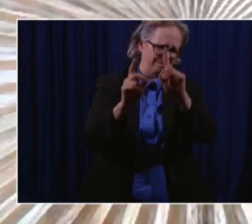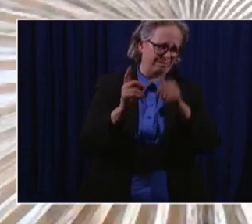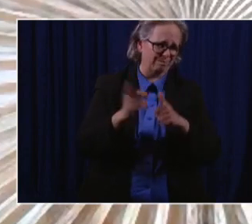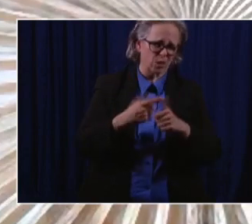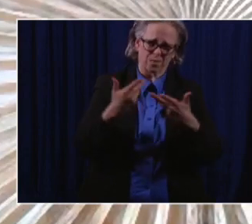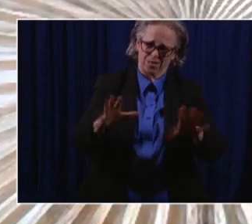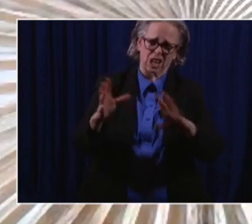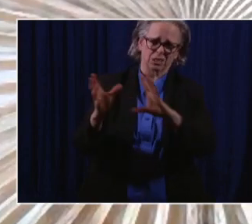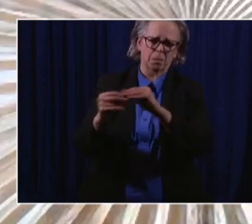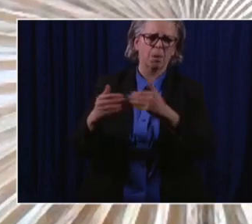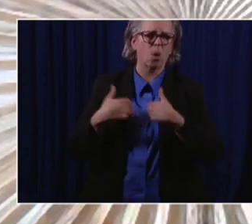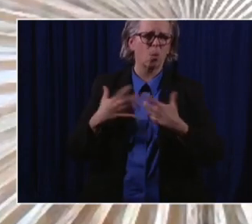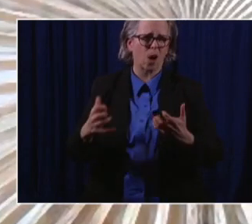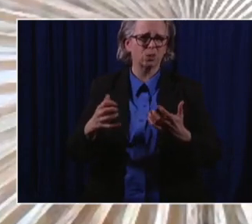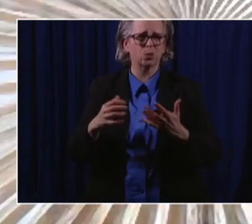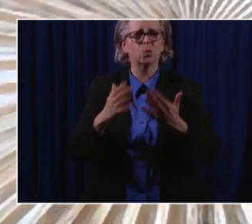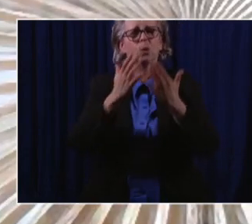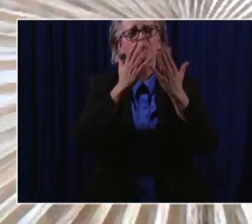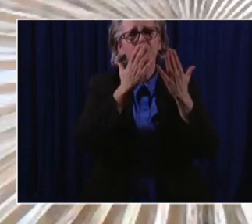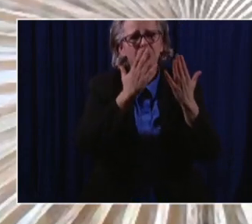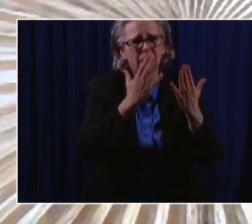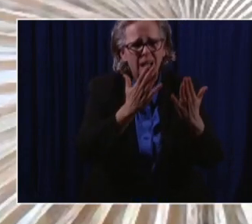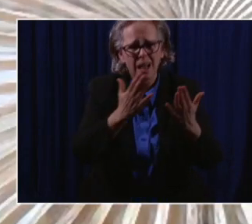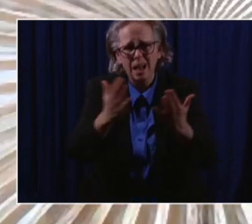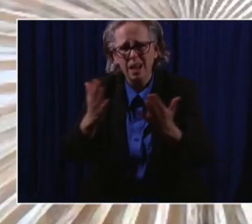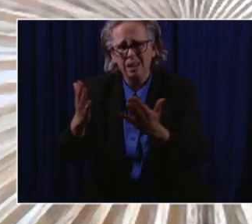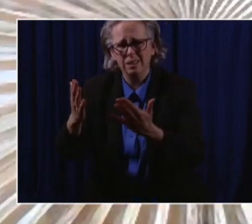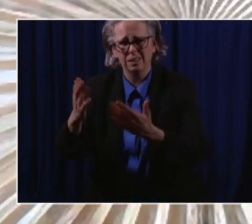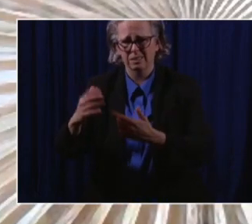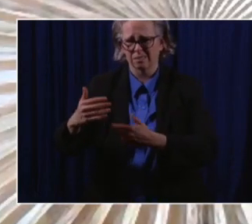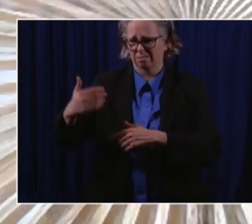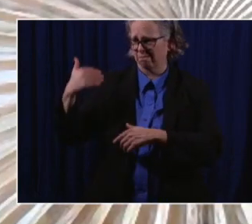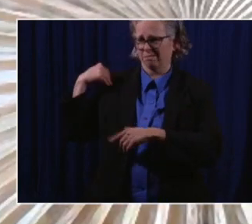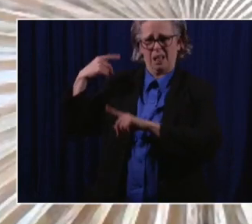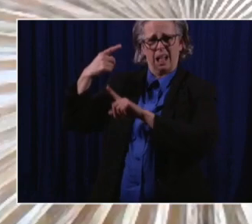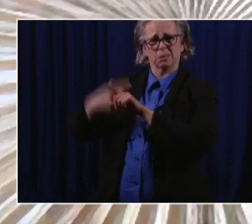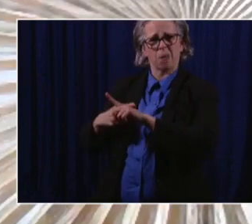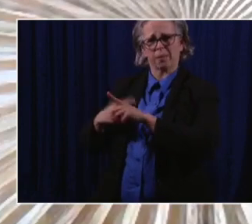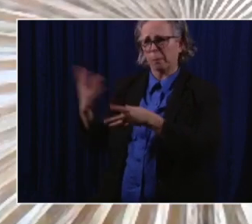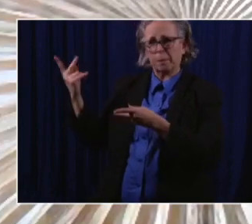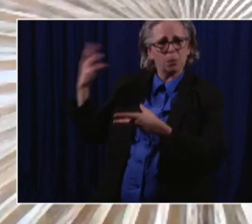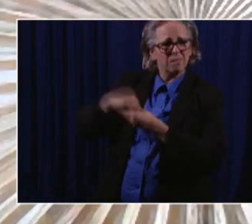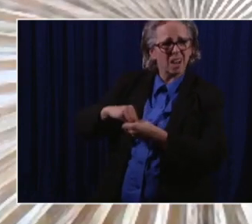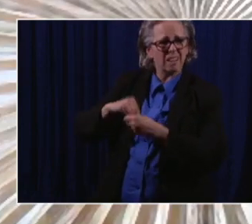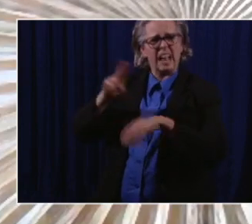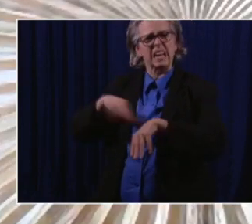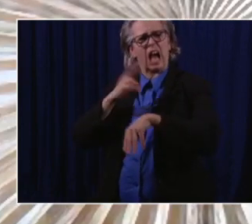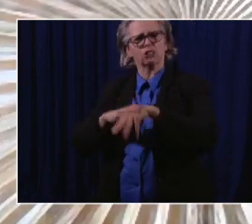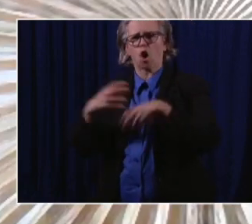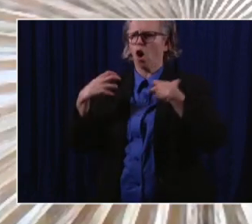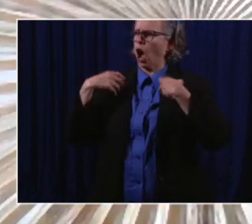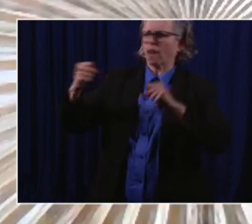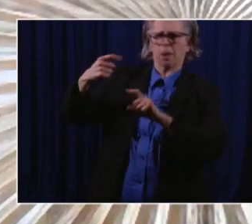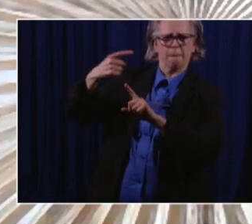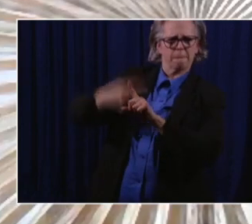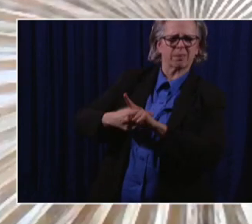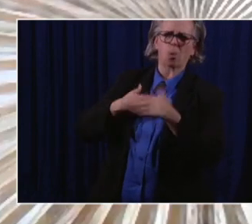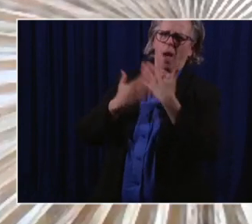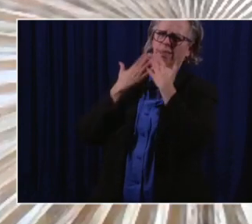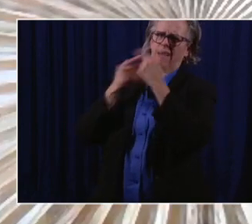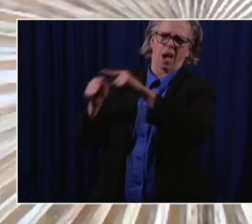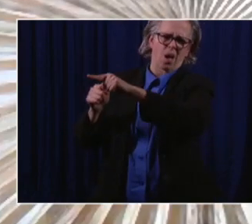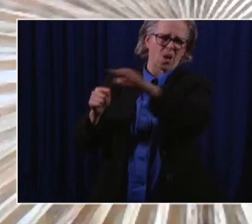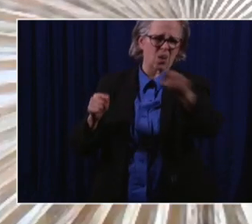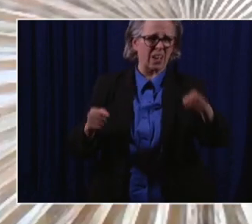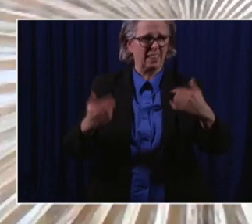who participated last month in National Recovery Month. And I'm glad to also be here with you this week to kick off Mental Health